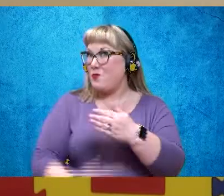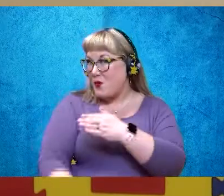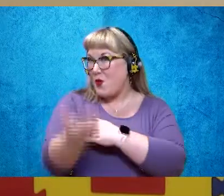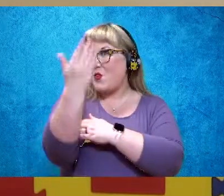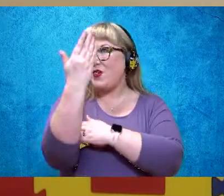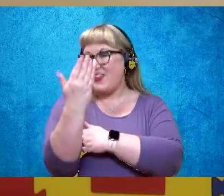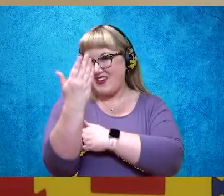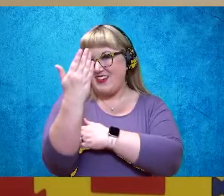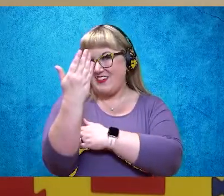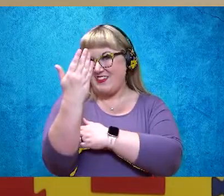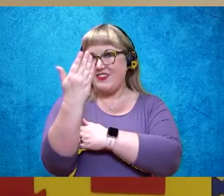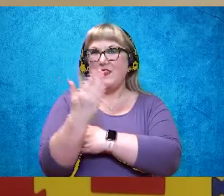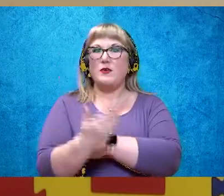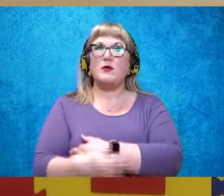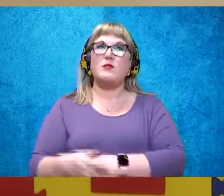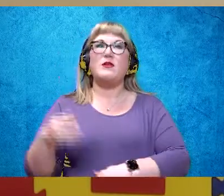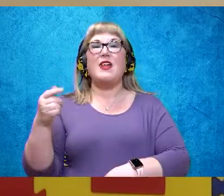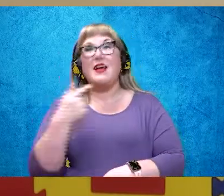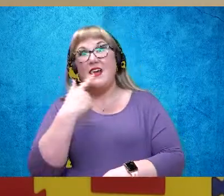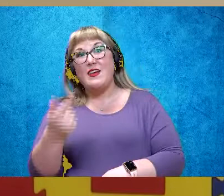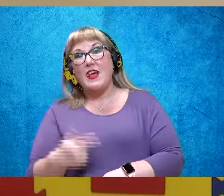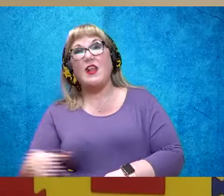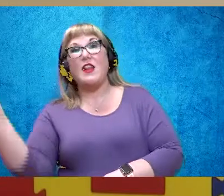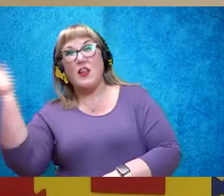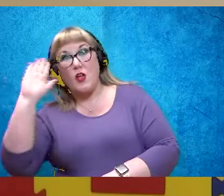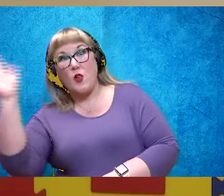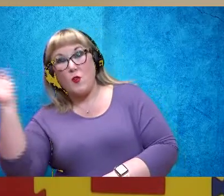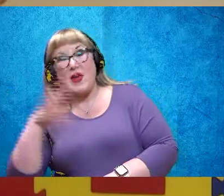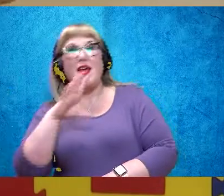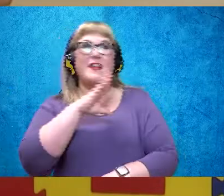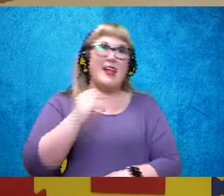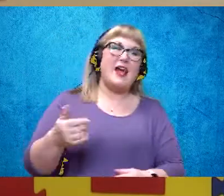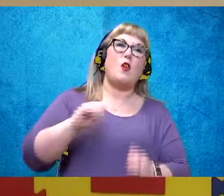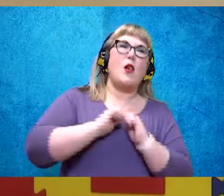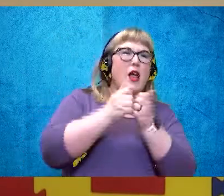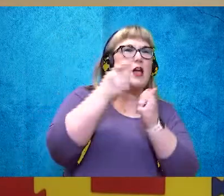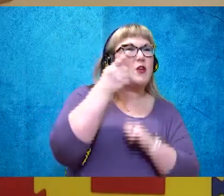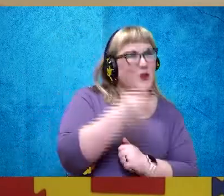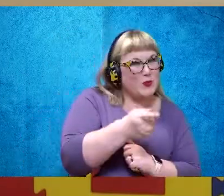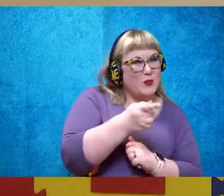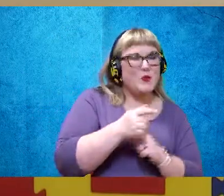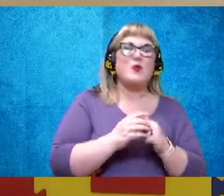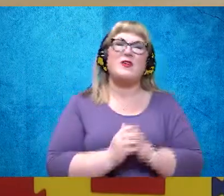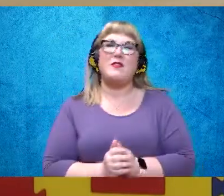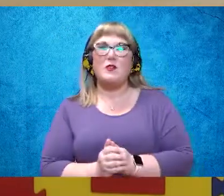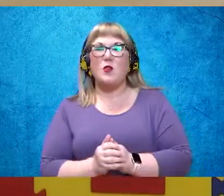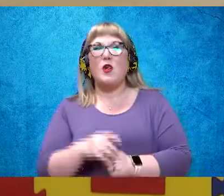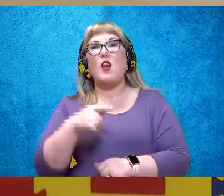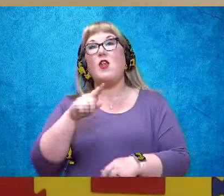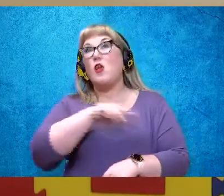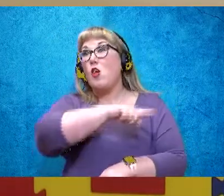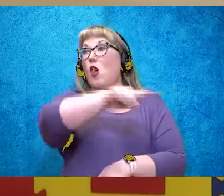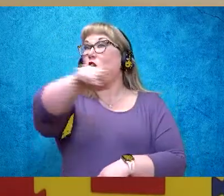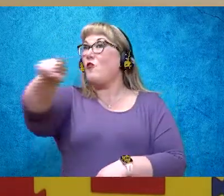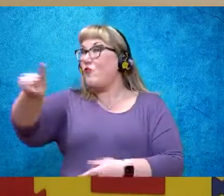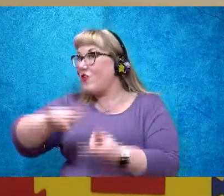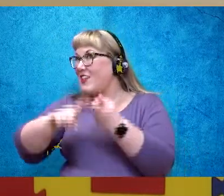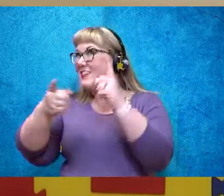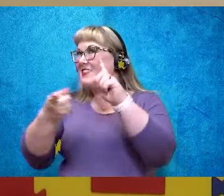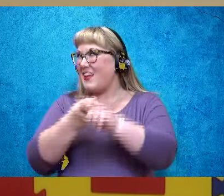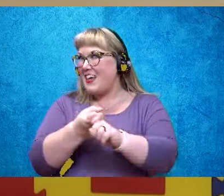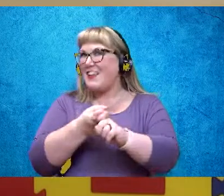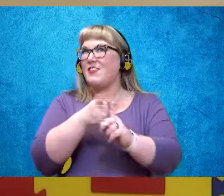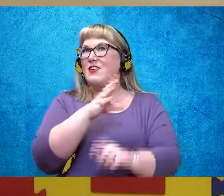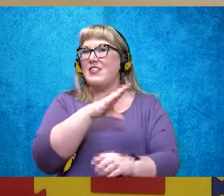good morning. We'll say hello and how do you do to all our